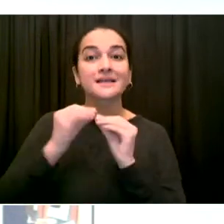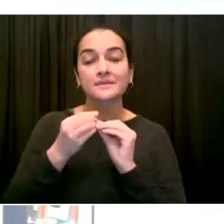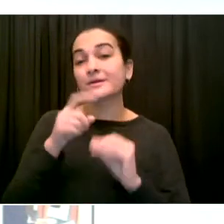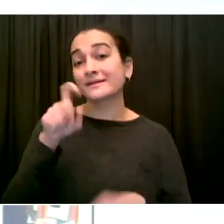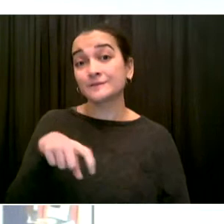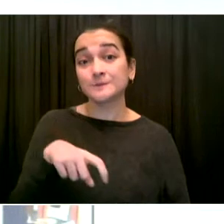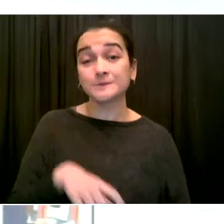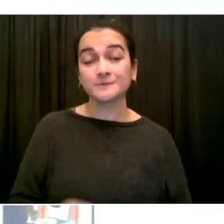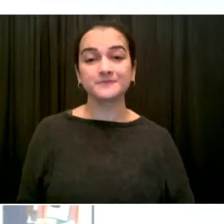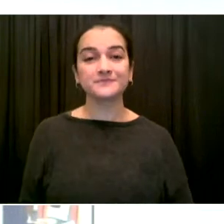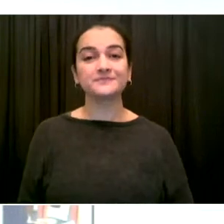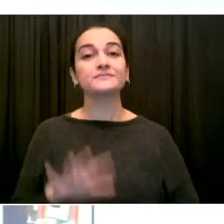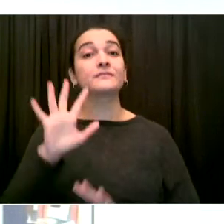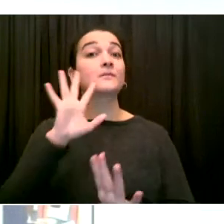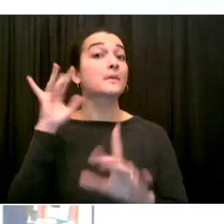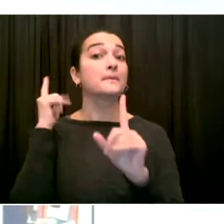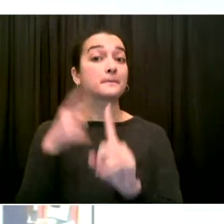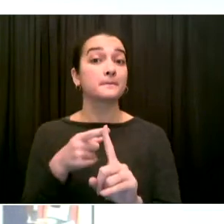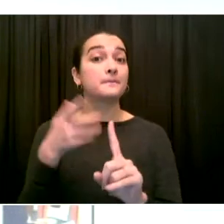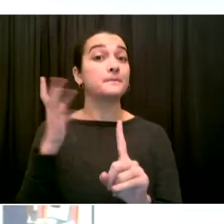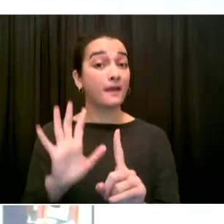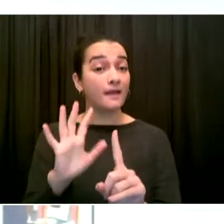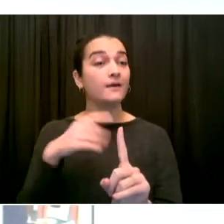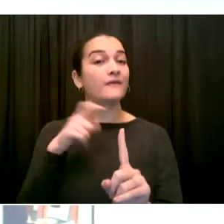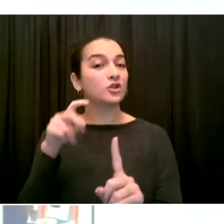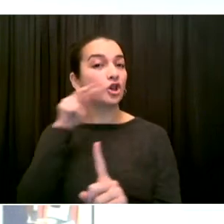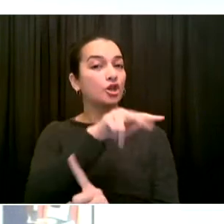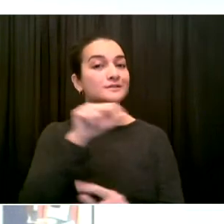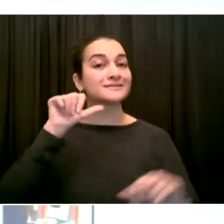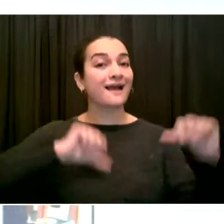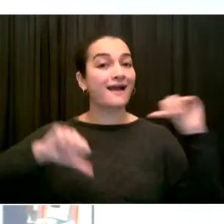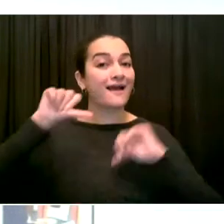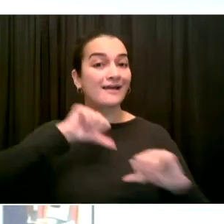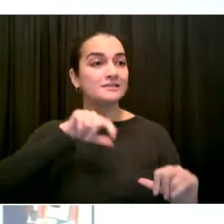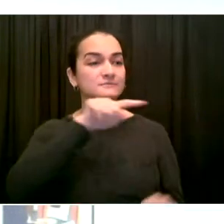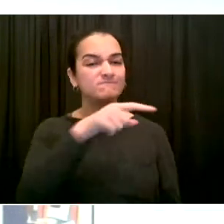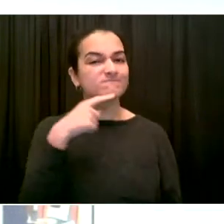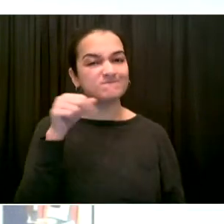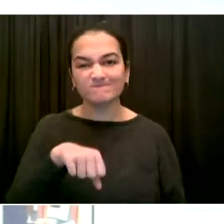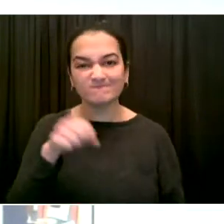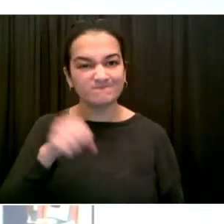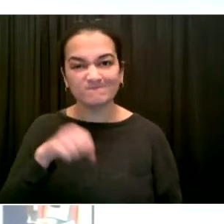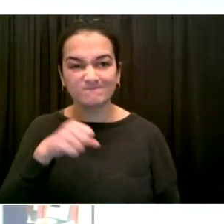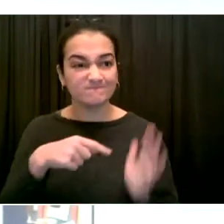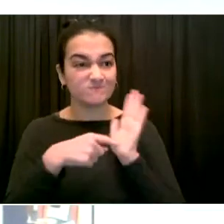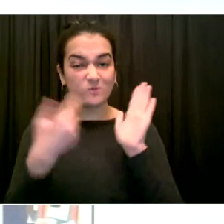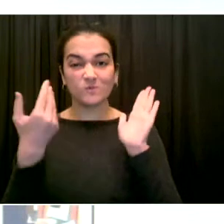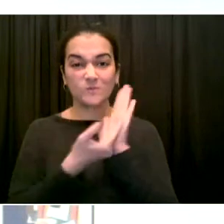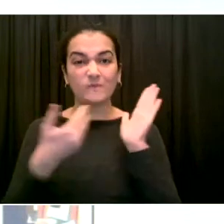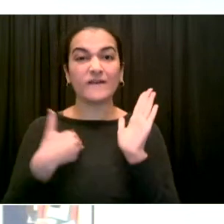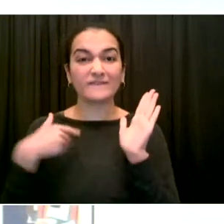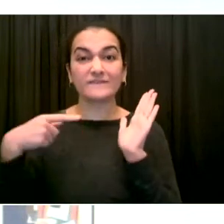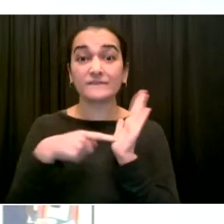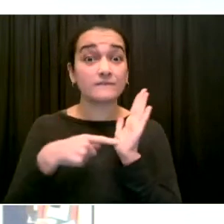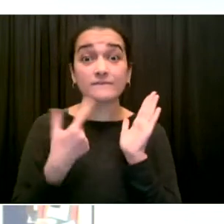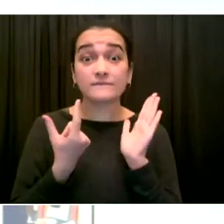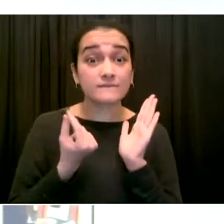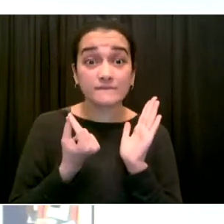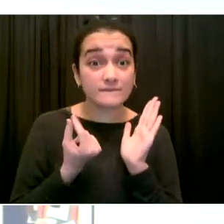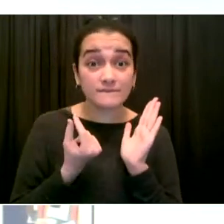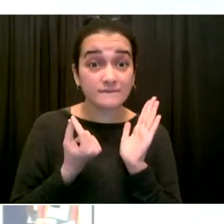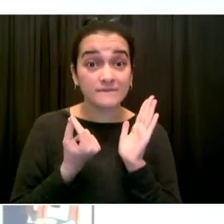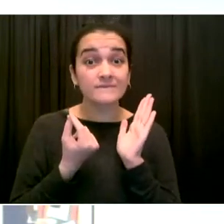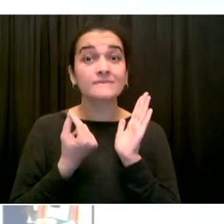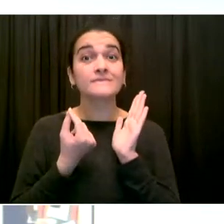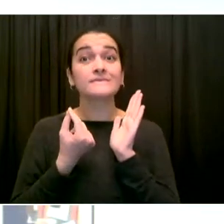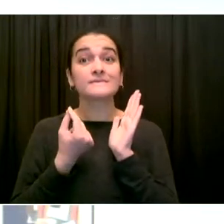strong scientific evidence base, not just from the clinical trials that was done on the boosters, which the